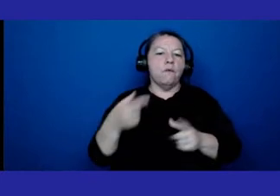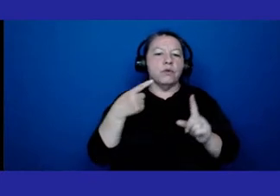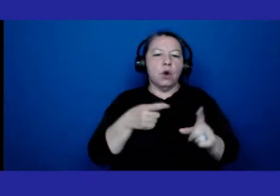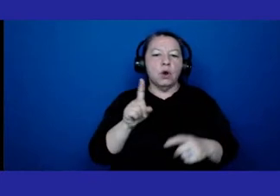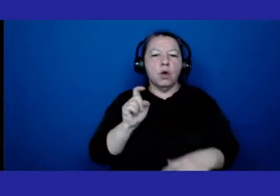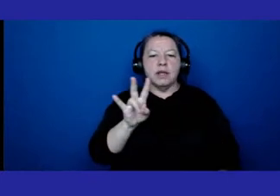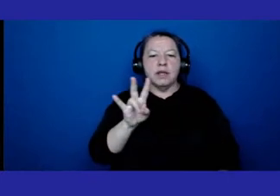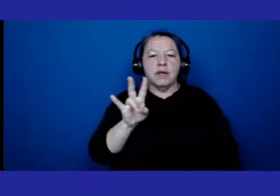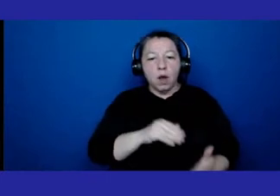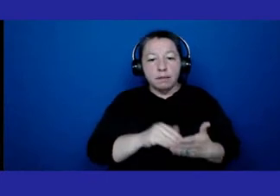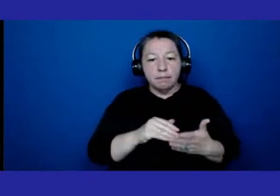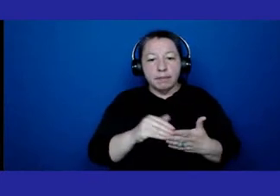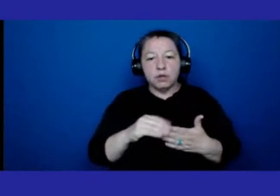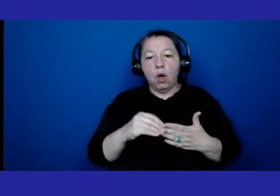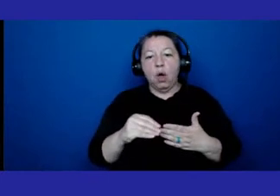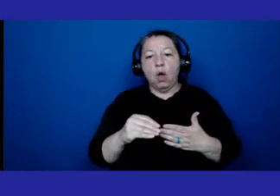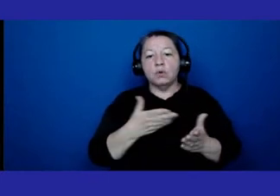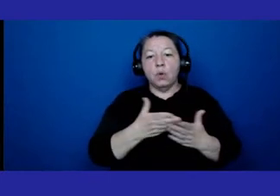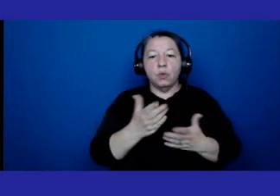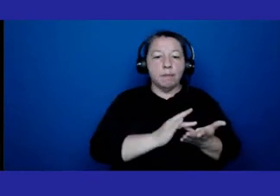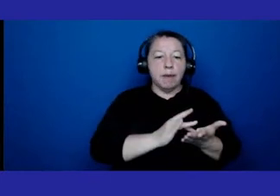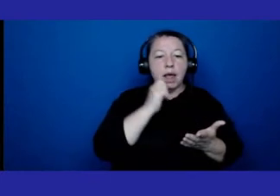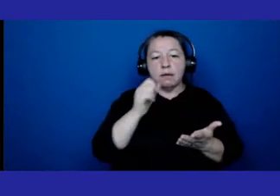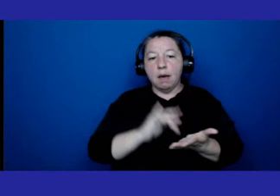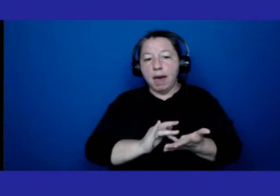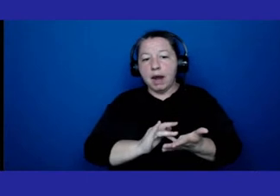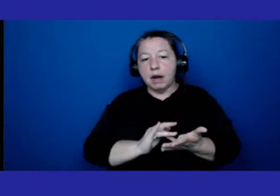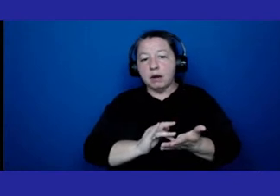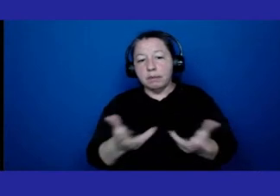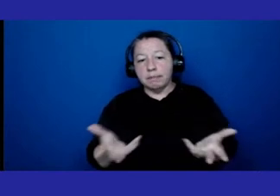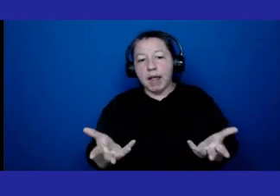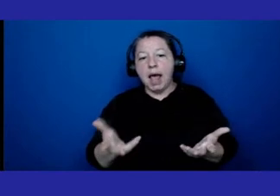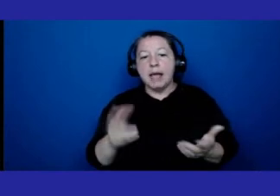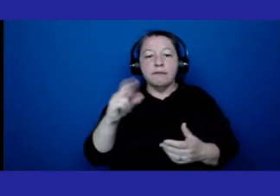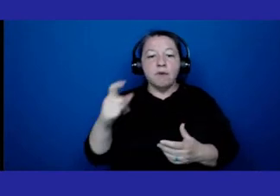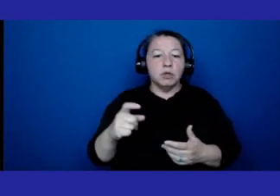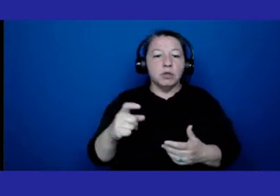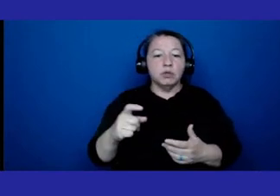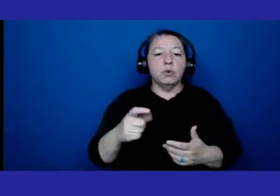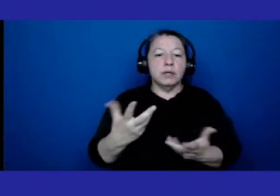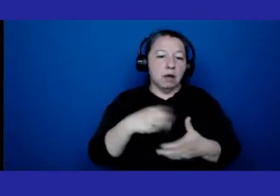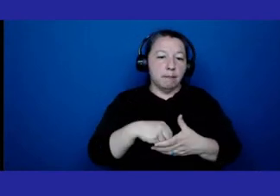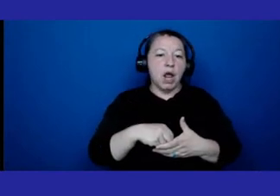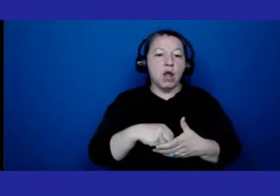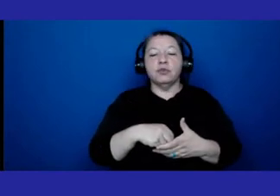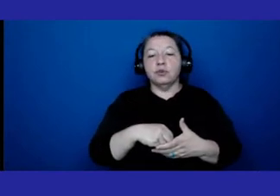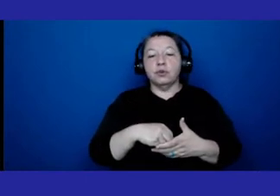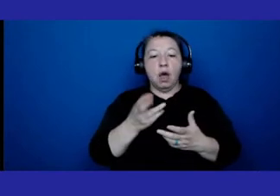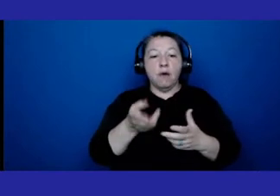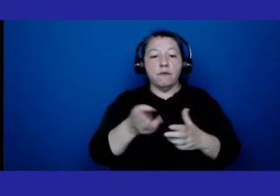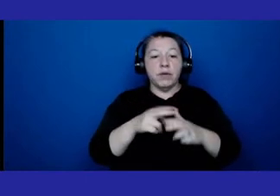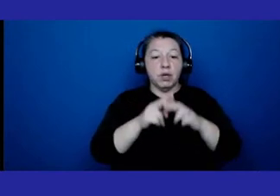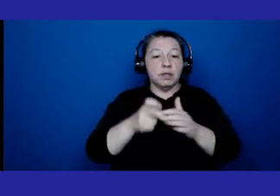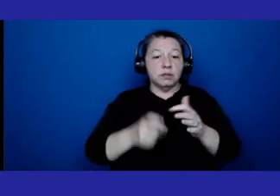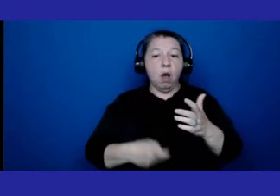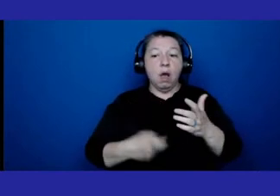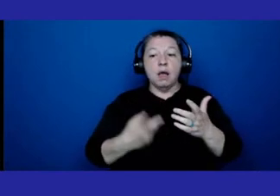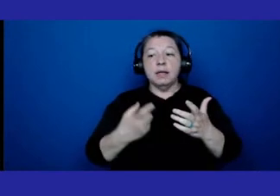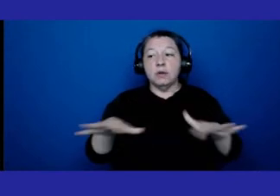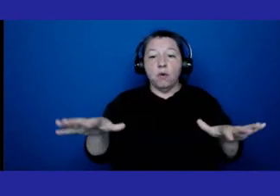by medical and non-medical supplies and pharmaceuticals, combination of inflation as well as paying down excess outstanding